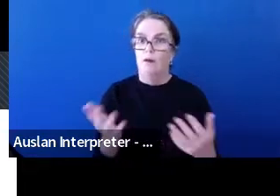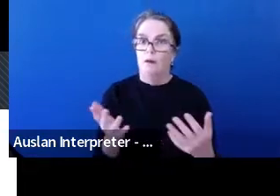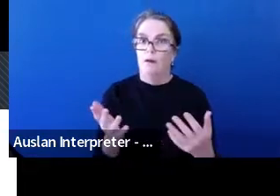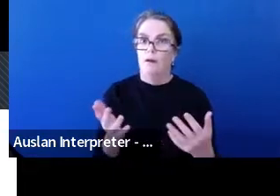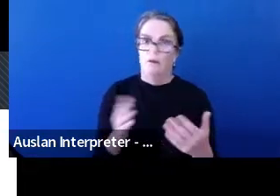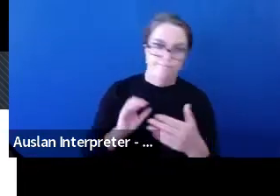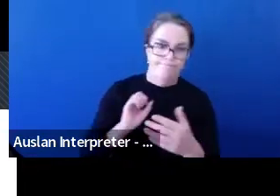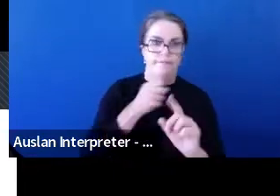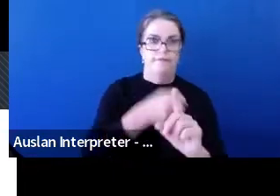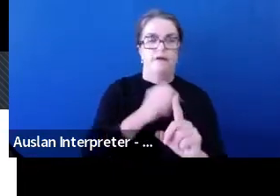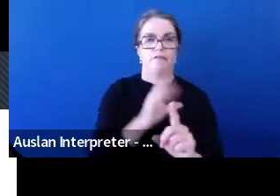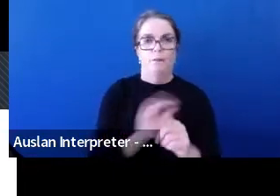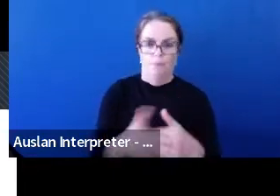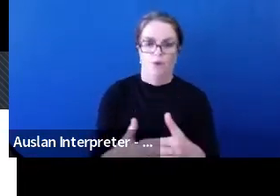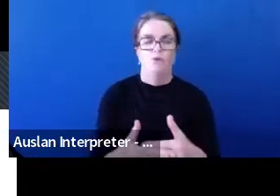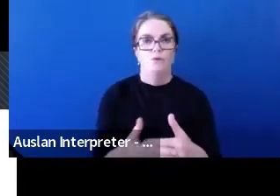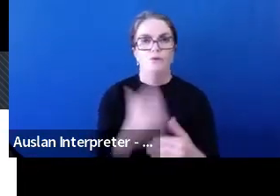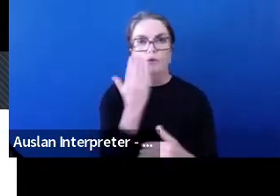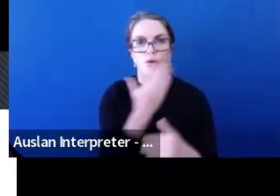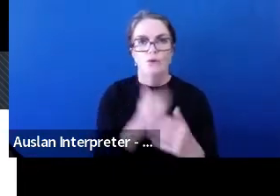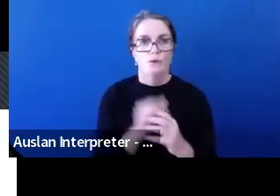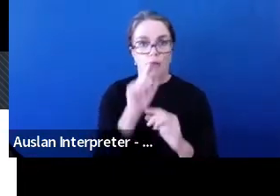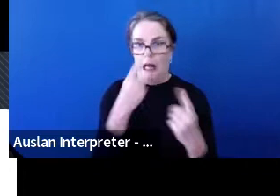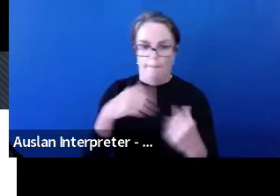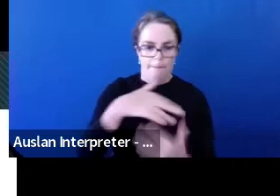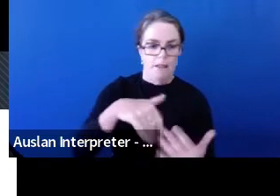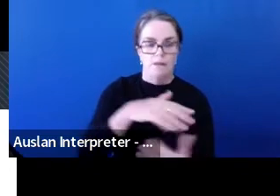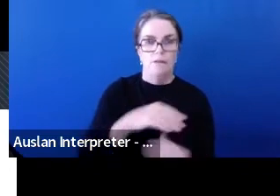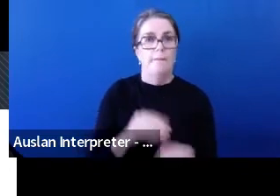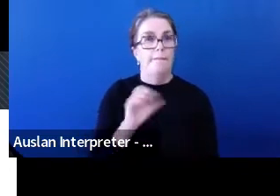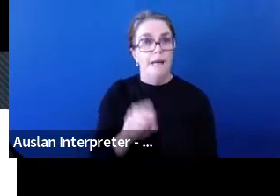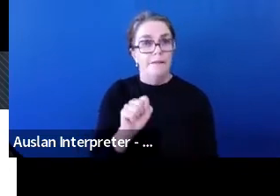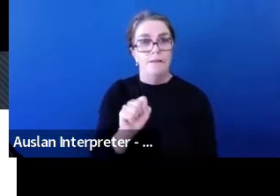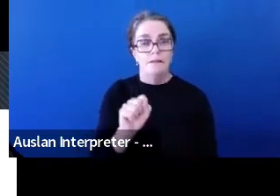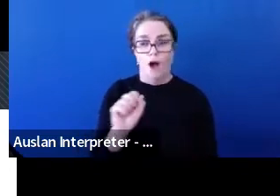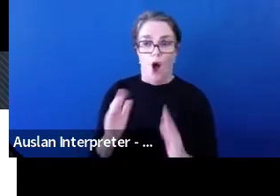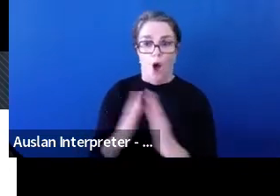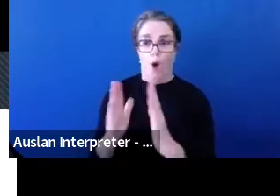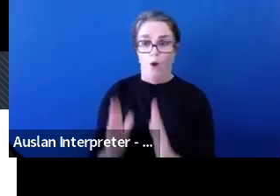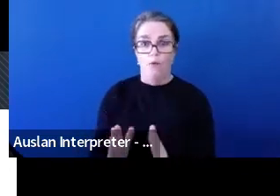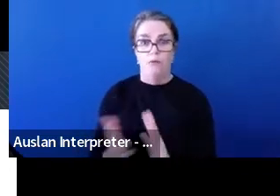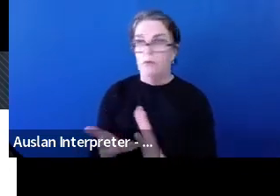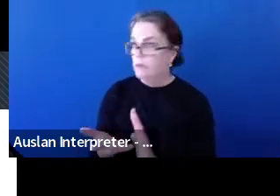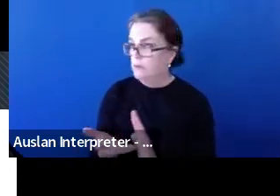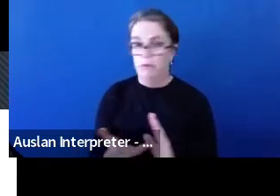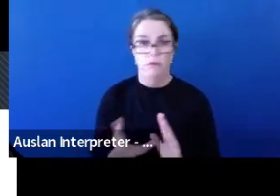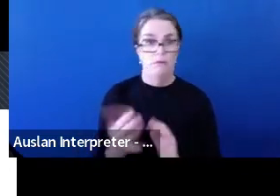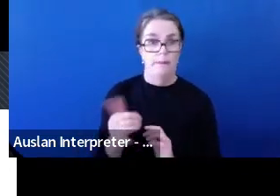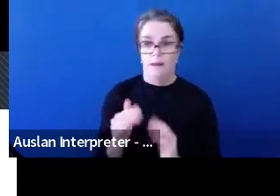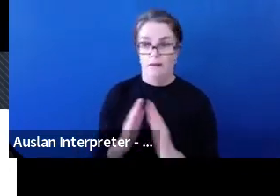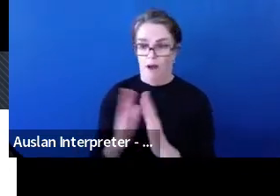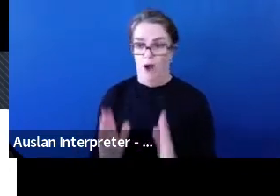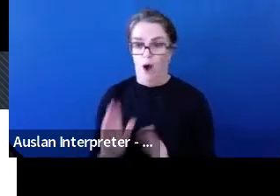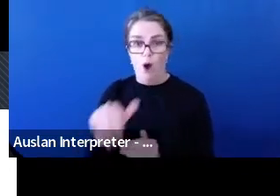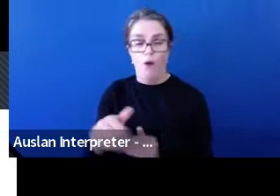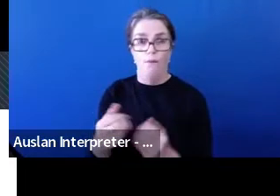unable to mix with their peers, required to learn at home in houses that lacked devices, in